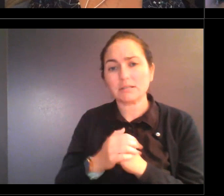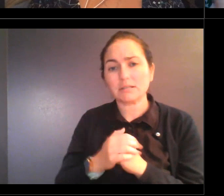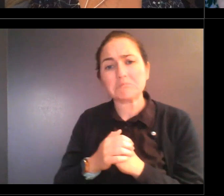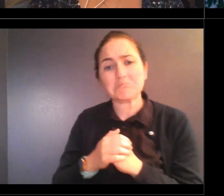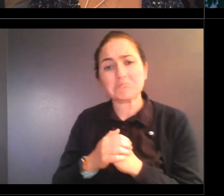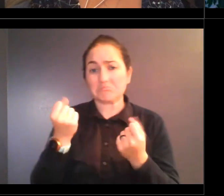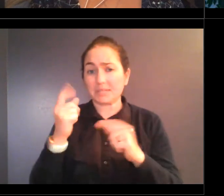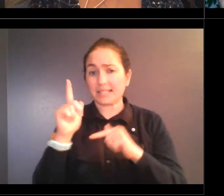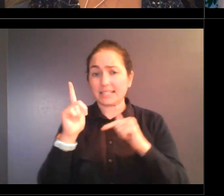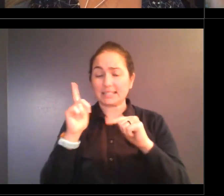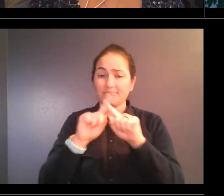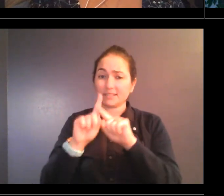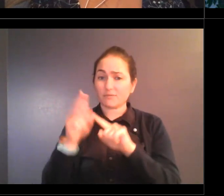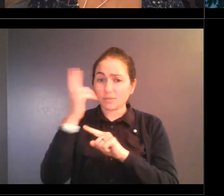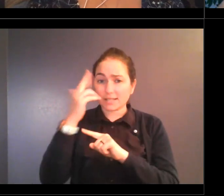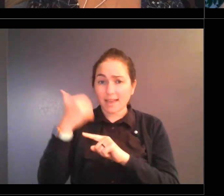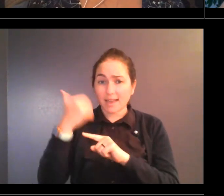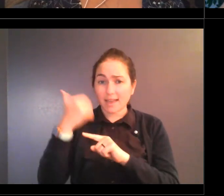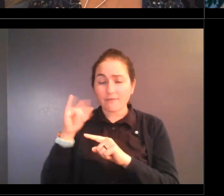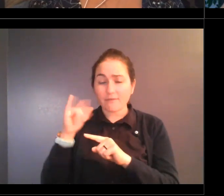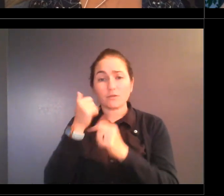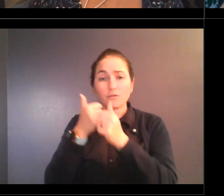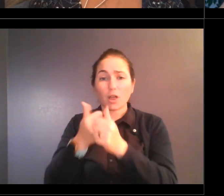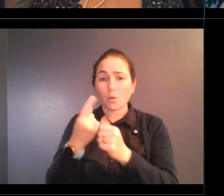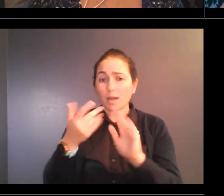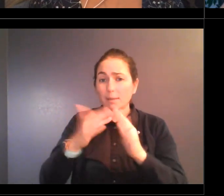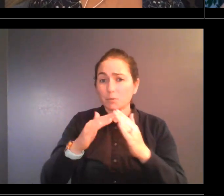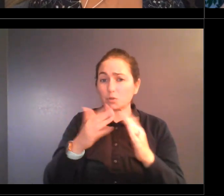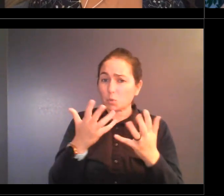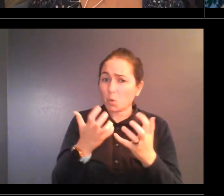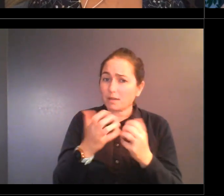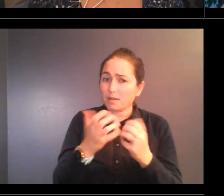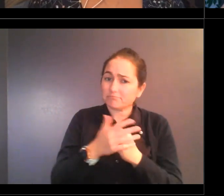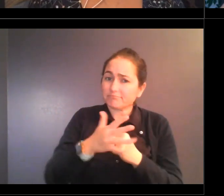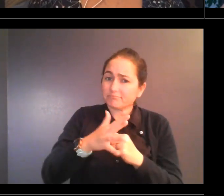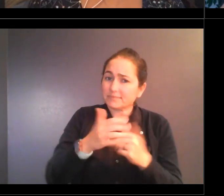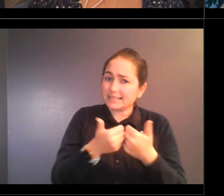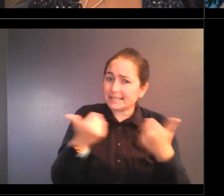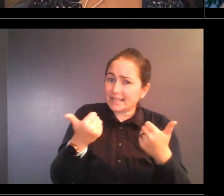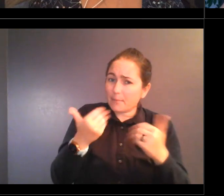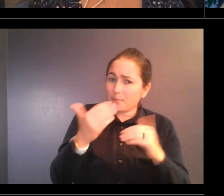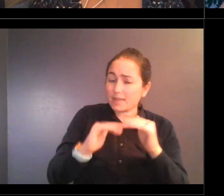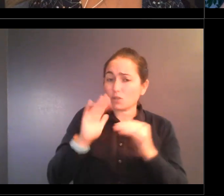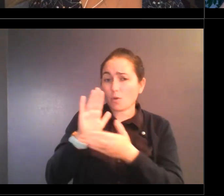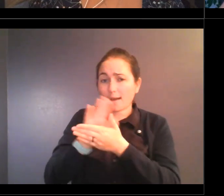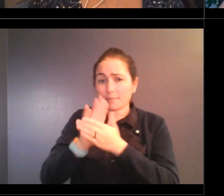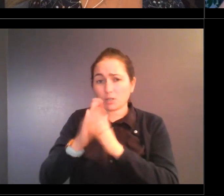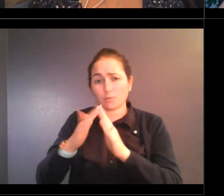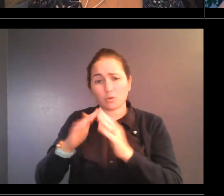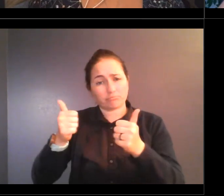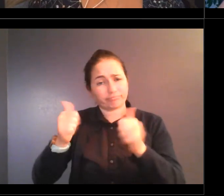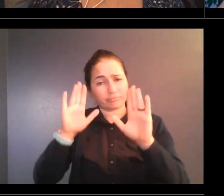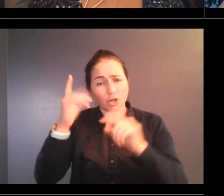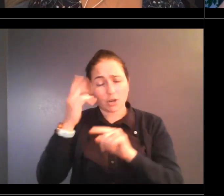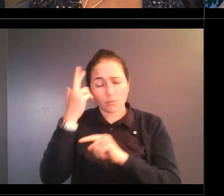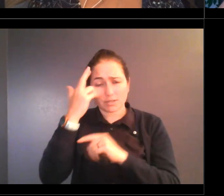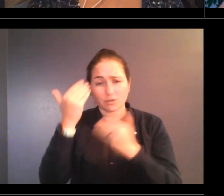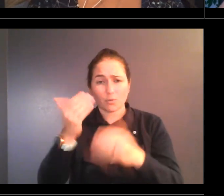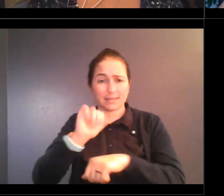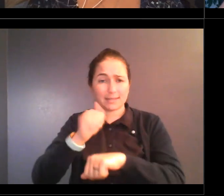have an alt account, right? So if you are following a community that you want to keep relatively separate from your academic community, that's a great reason to set up an alt